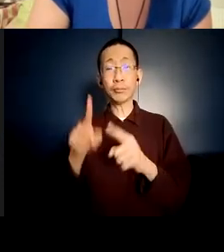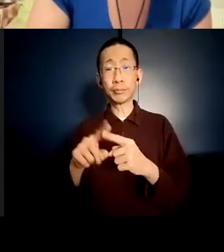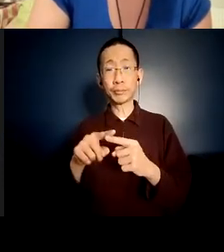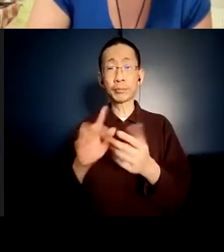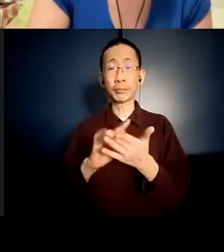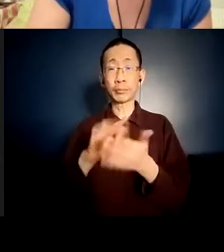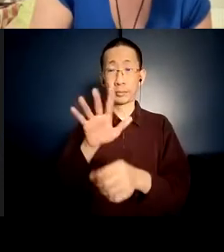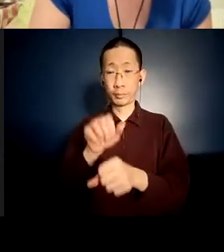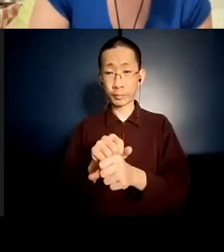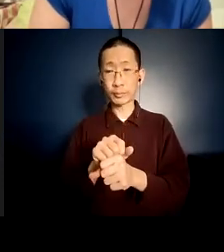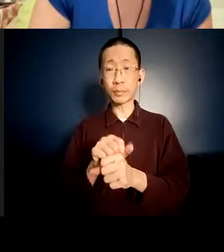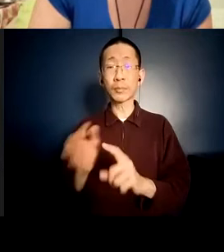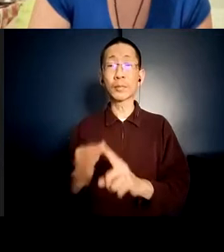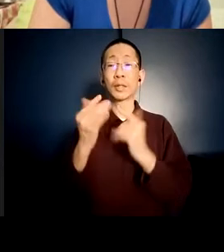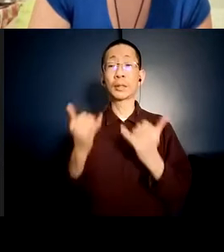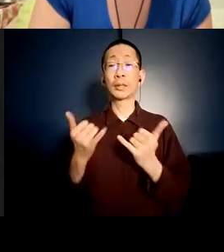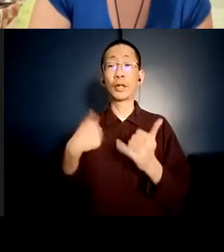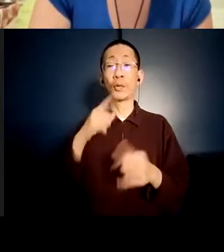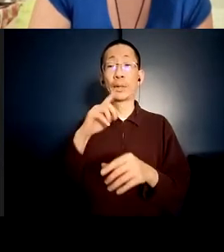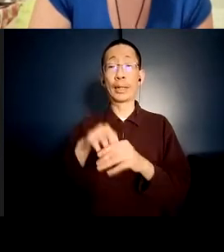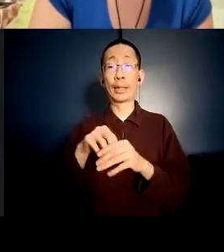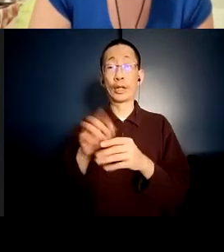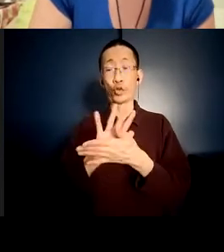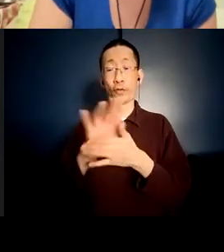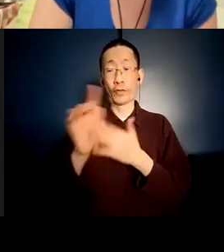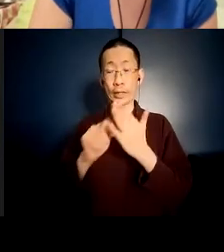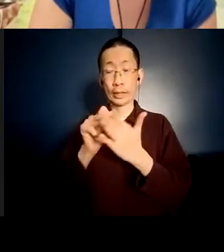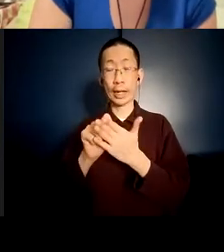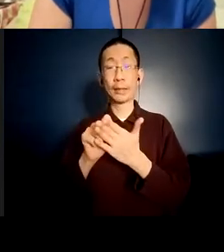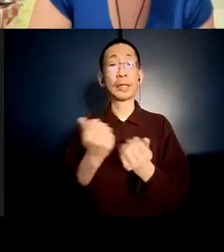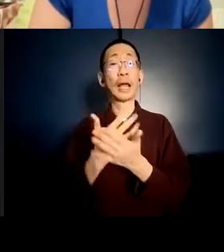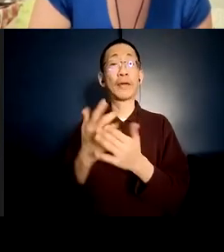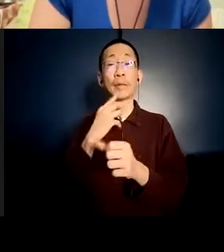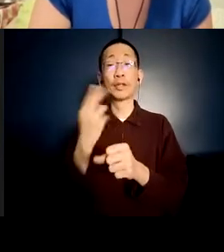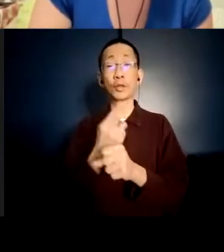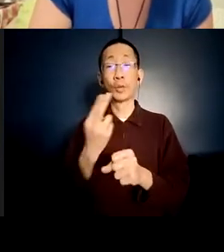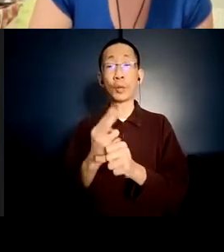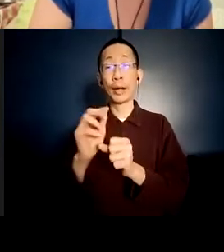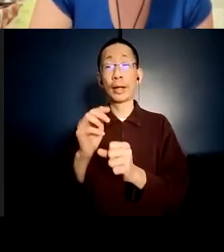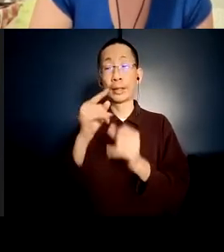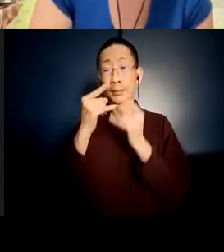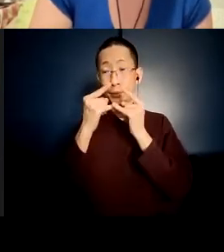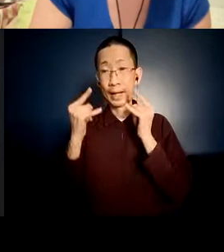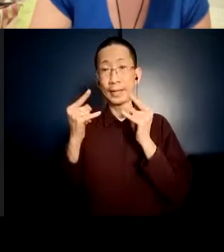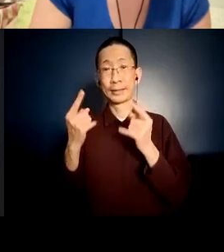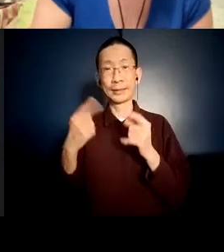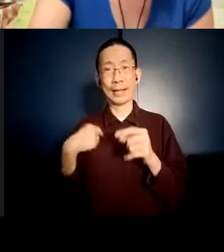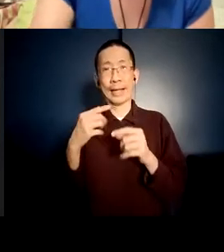especially now that we're in COVID times and everybody is wearing masks and I can't speech read.